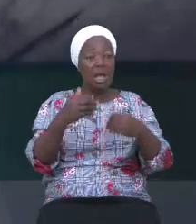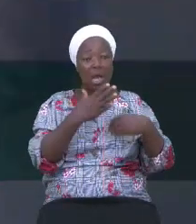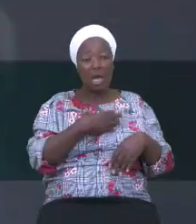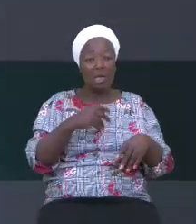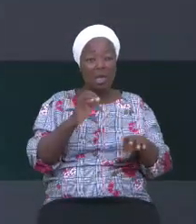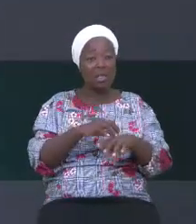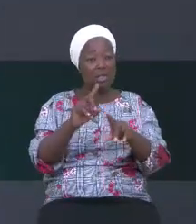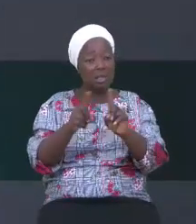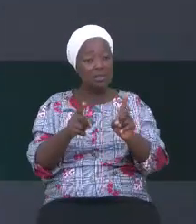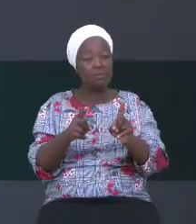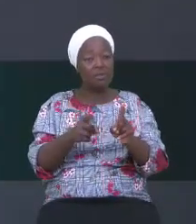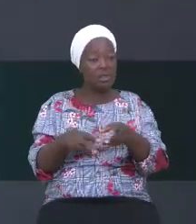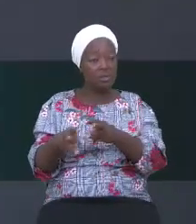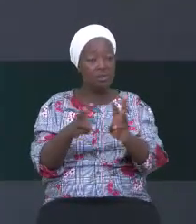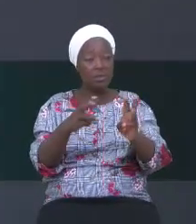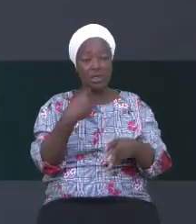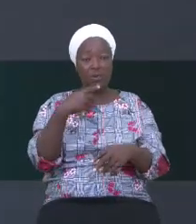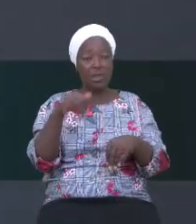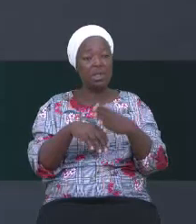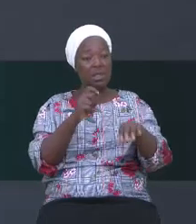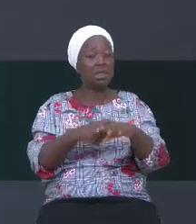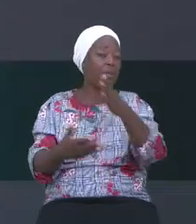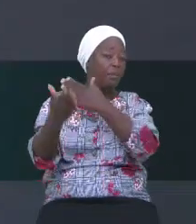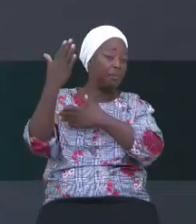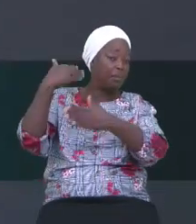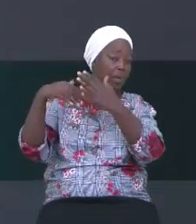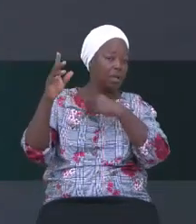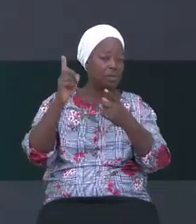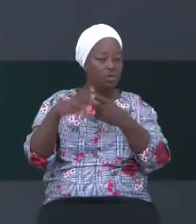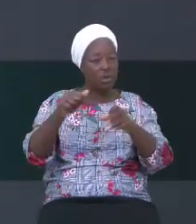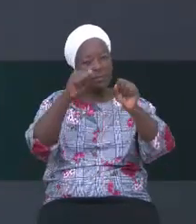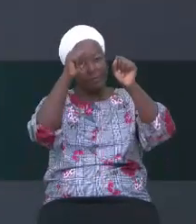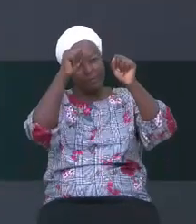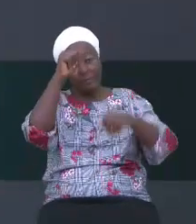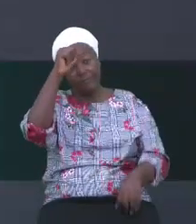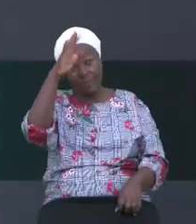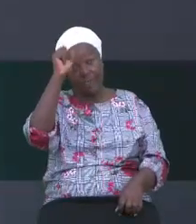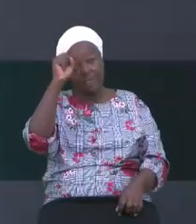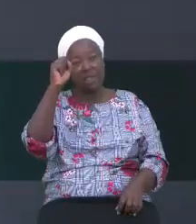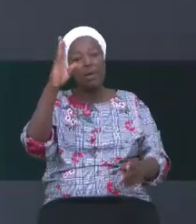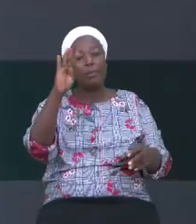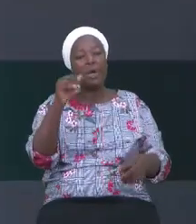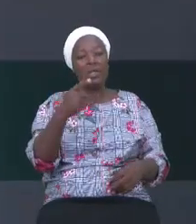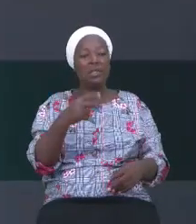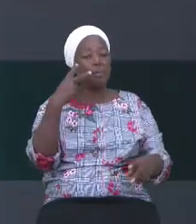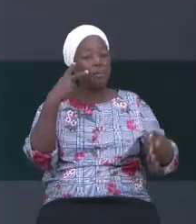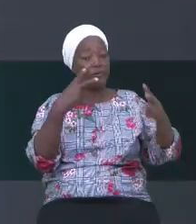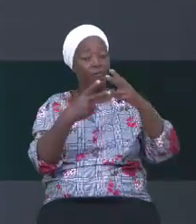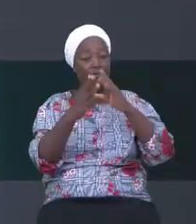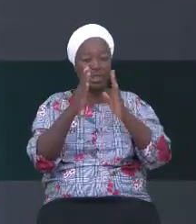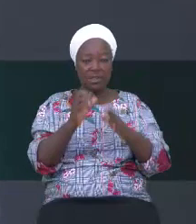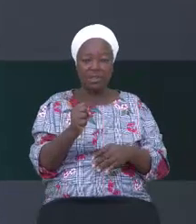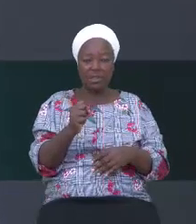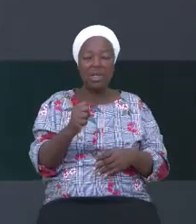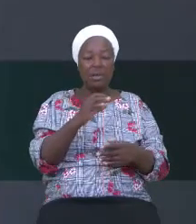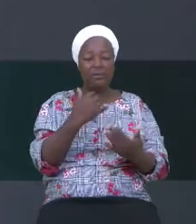spake in time past unto the fathers by the prophets. Now, verse